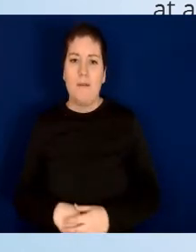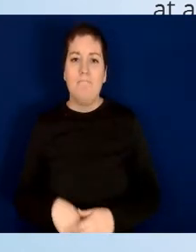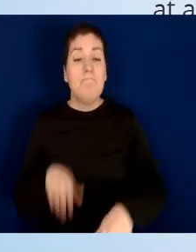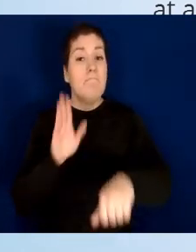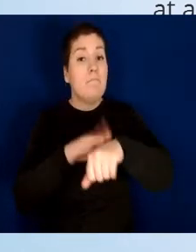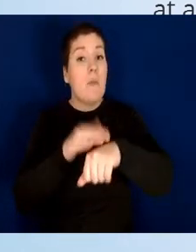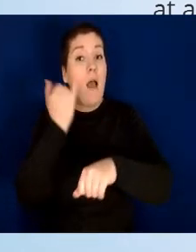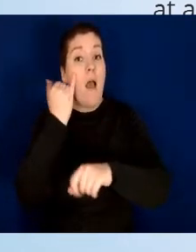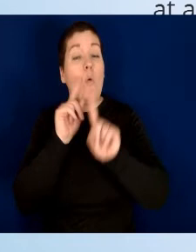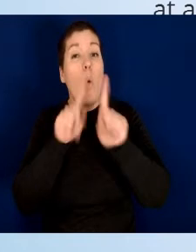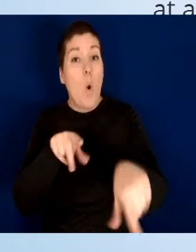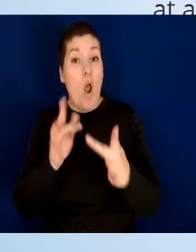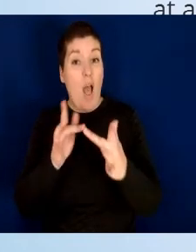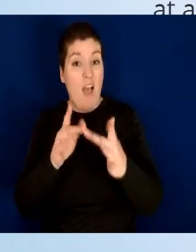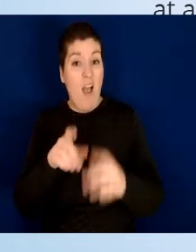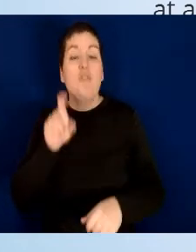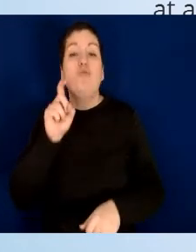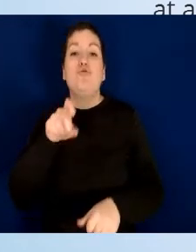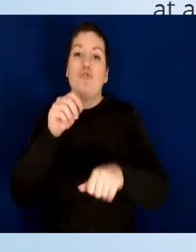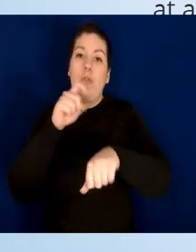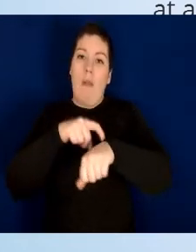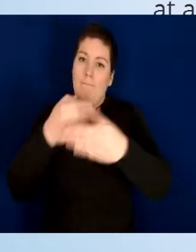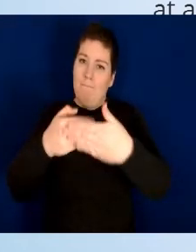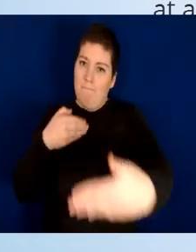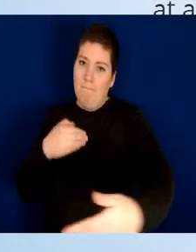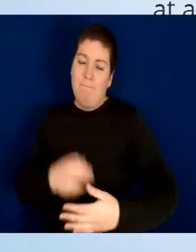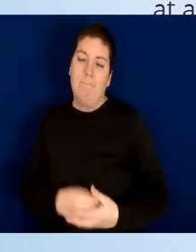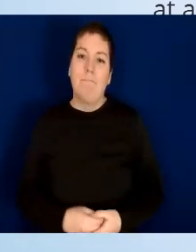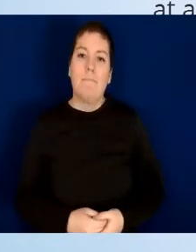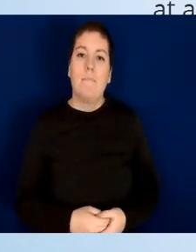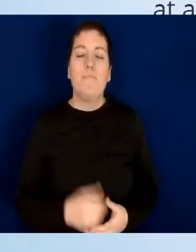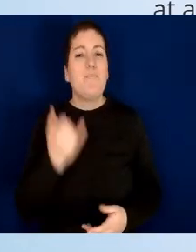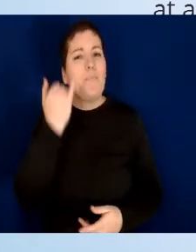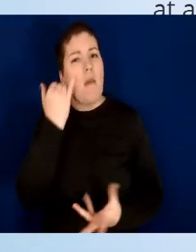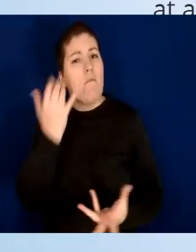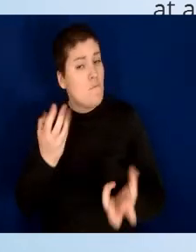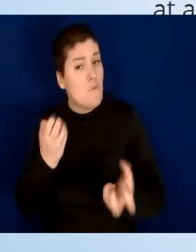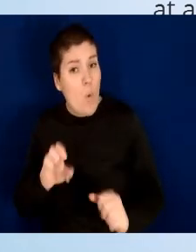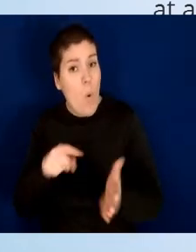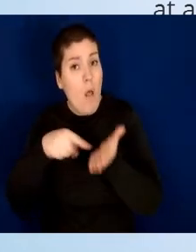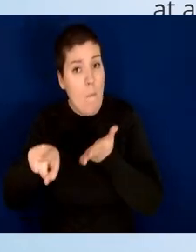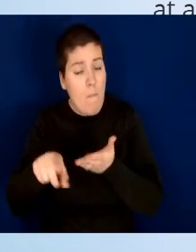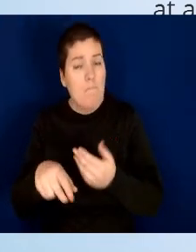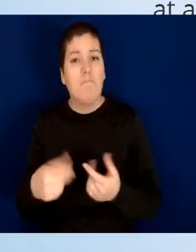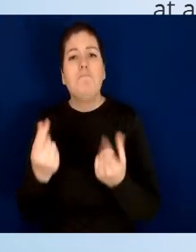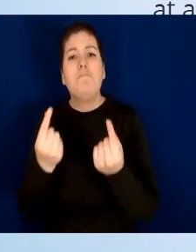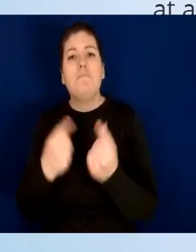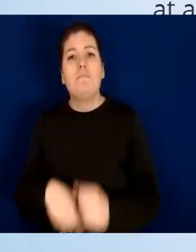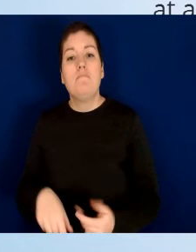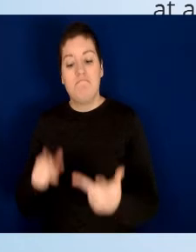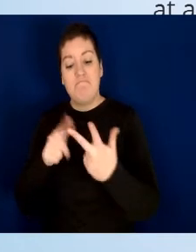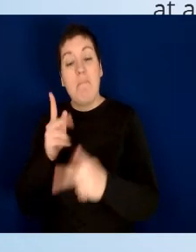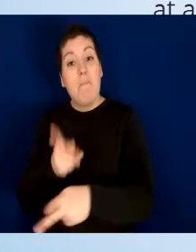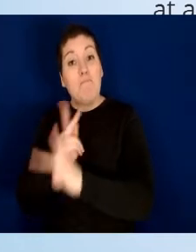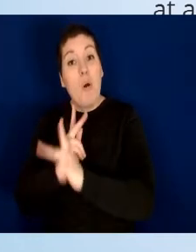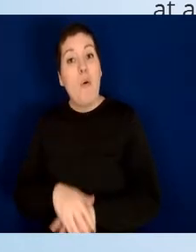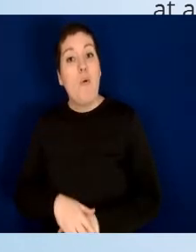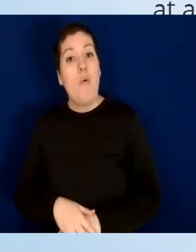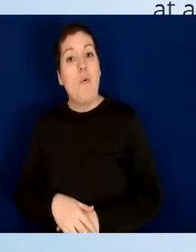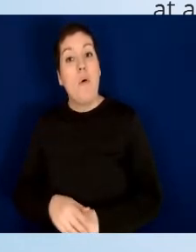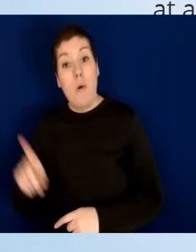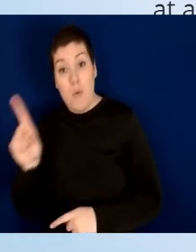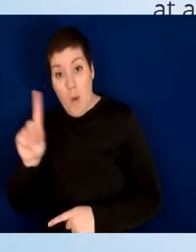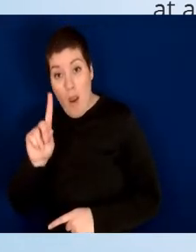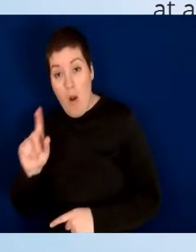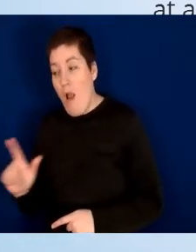to give to everybody, but they have copies that that are shared by the class in the library. The textbooks are kept on